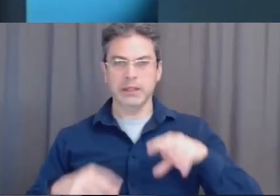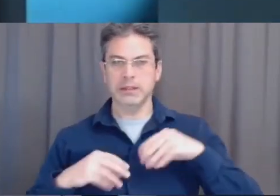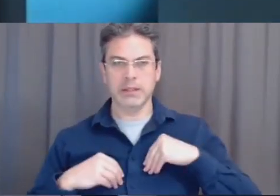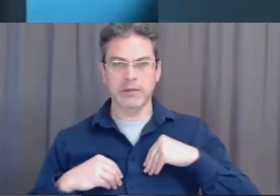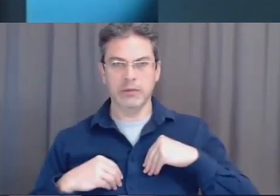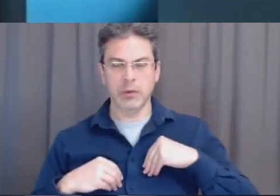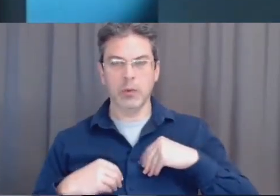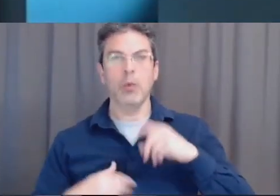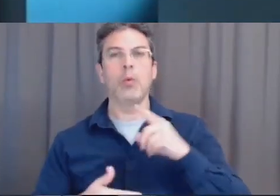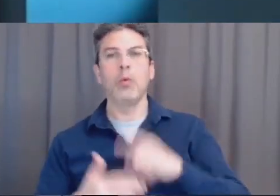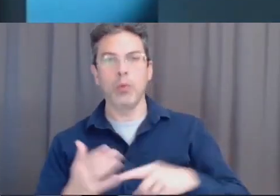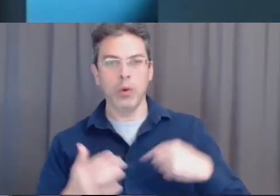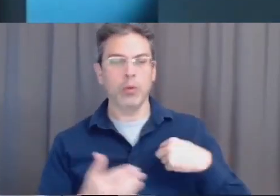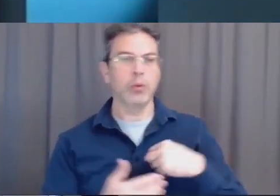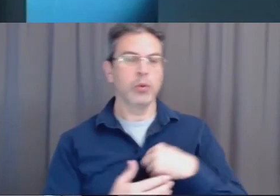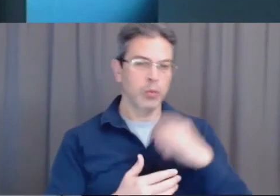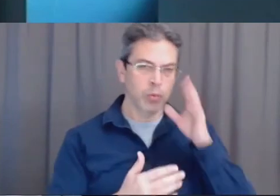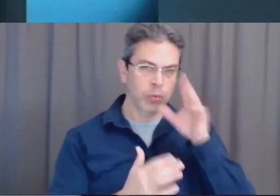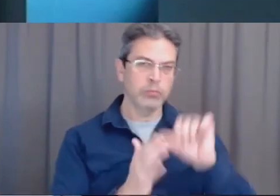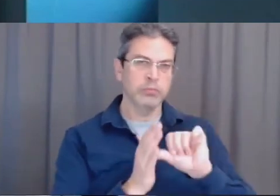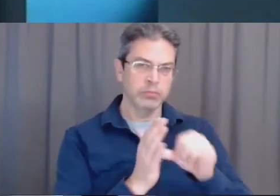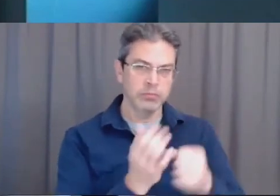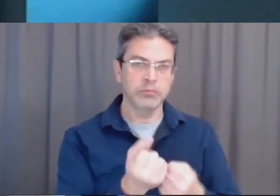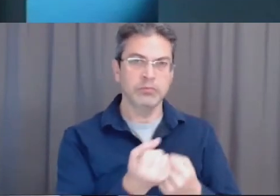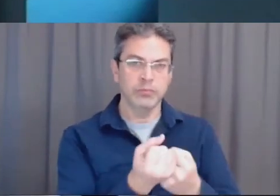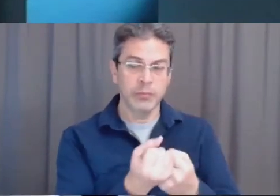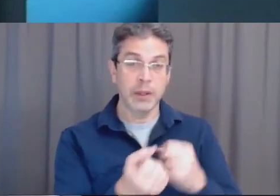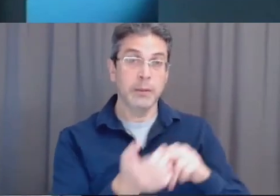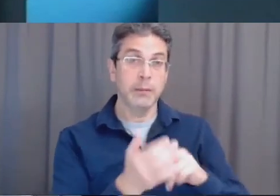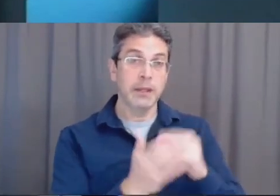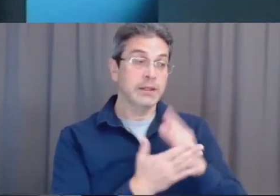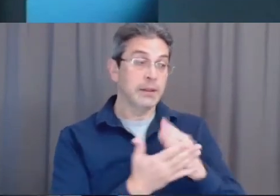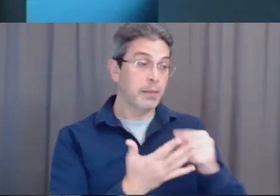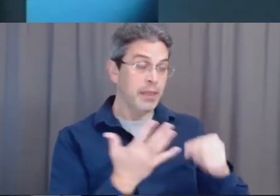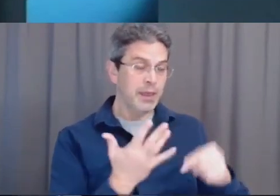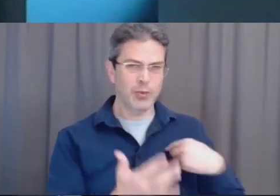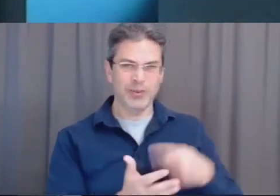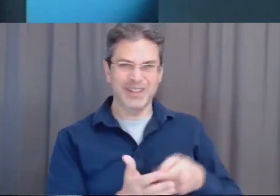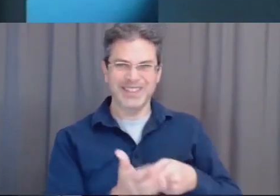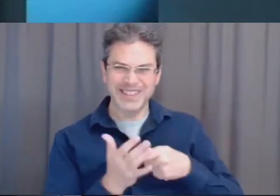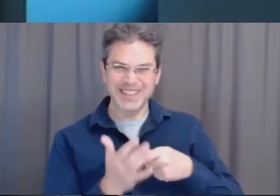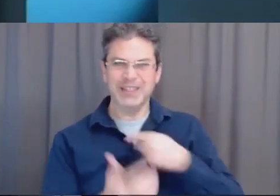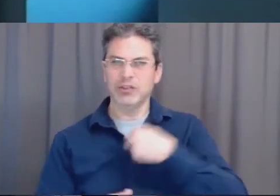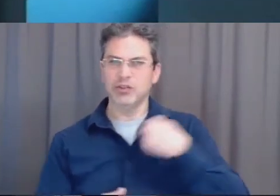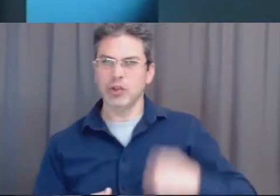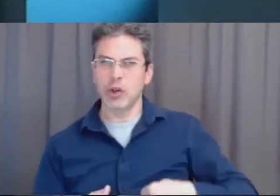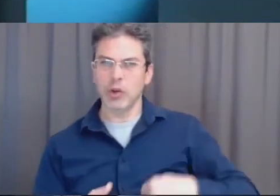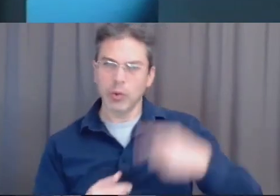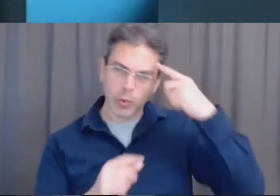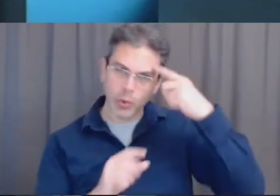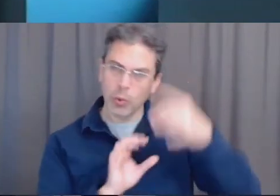the possibility of cooperating in areas where we absolutely need China's cooperation, whether it's